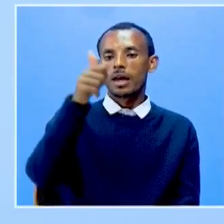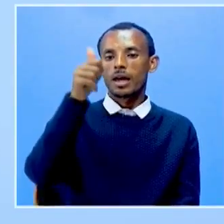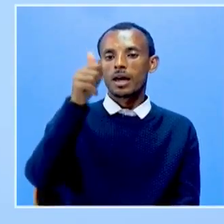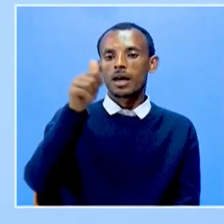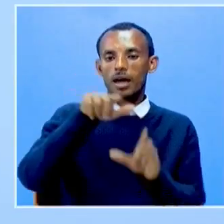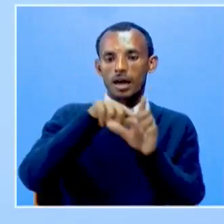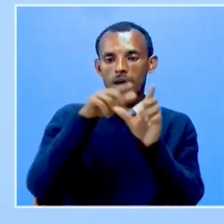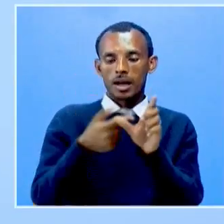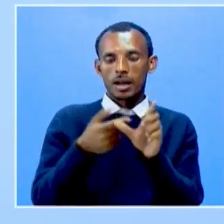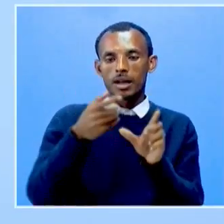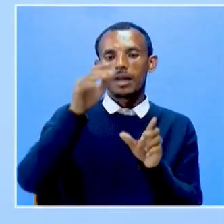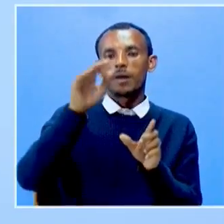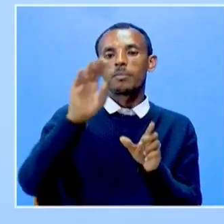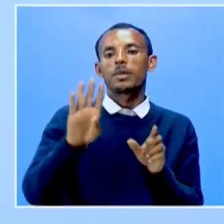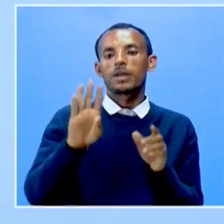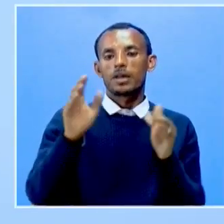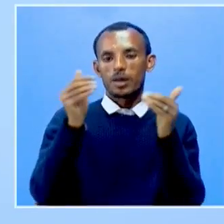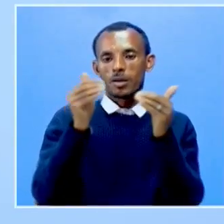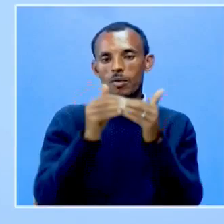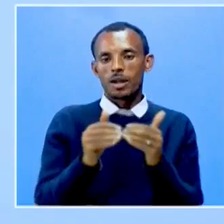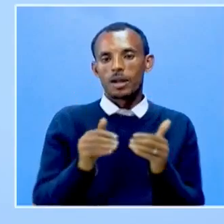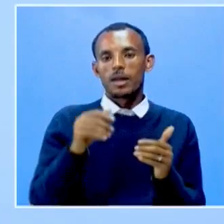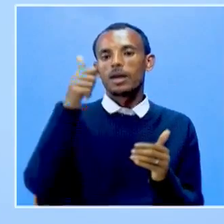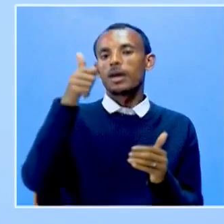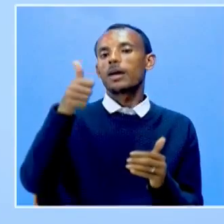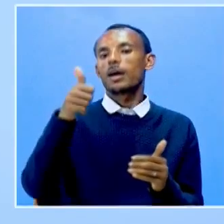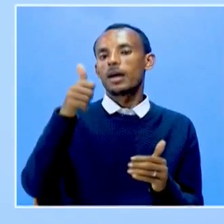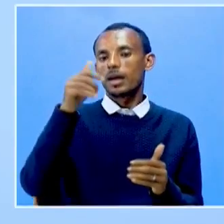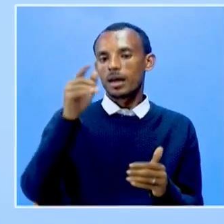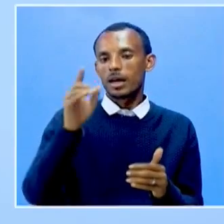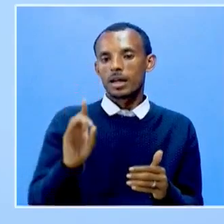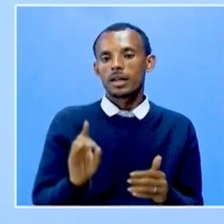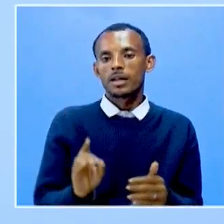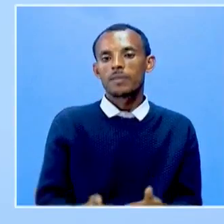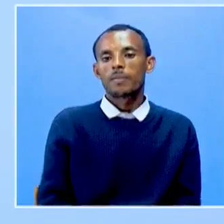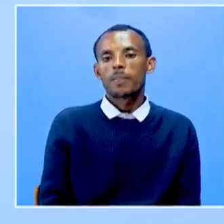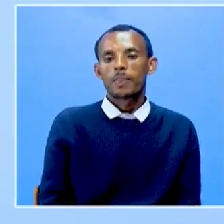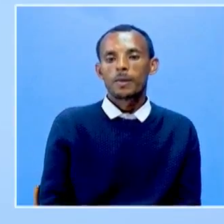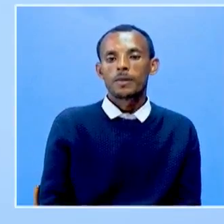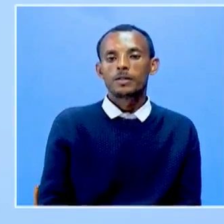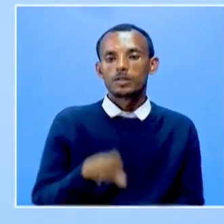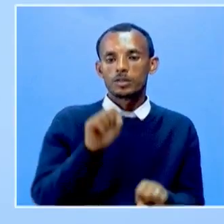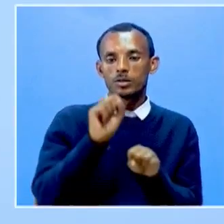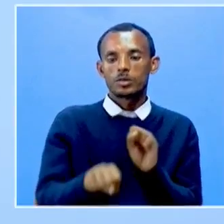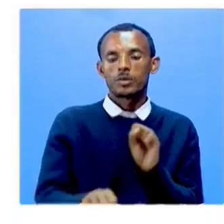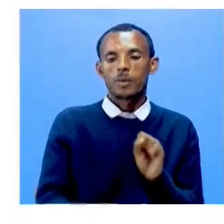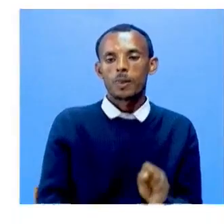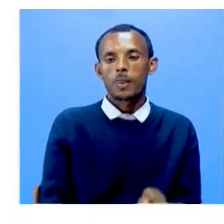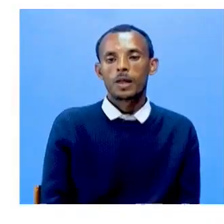the remaining part, since these two are the same, these two angles are congruent. So,